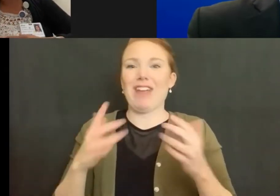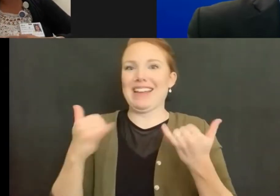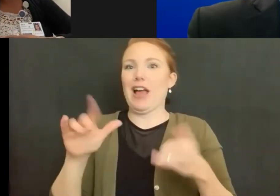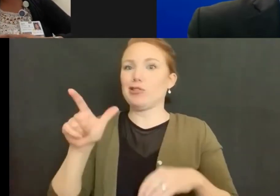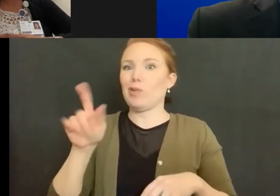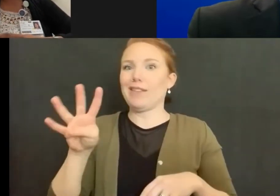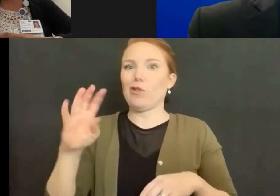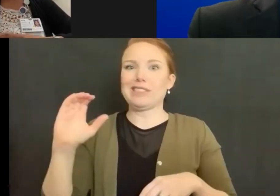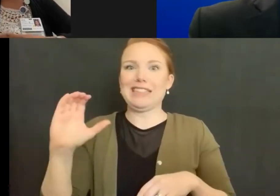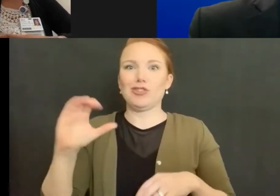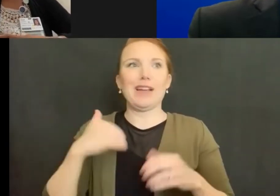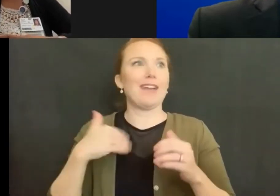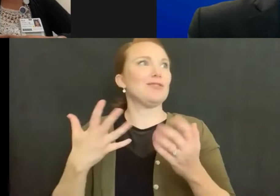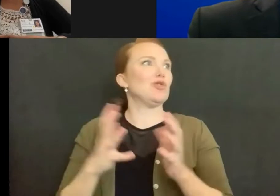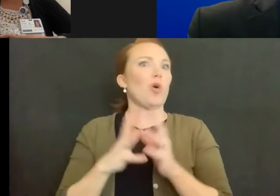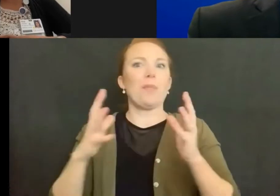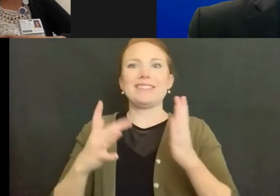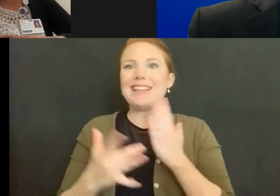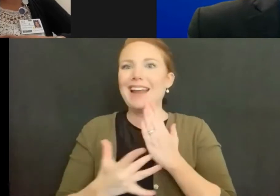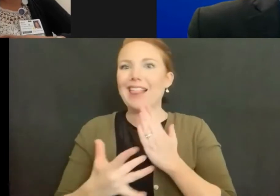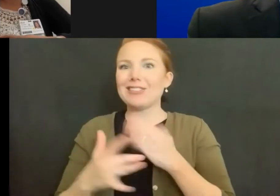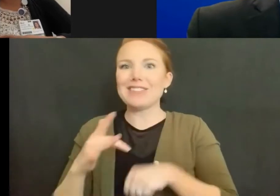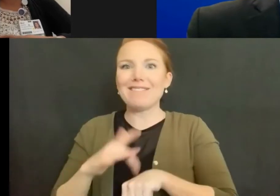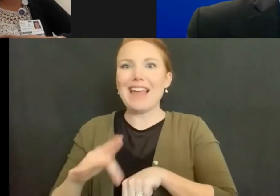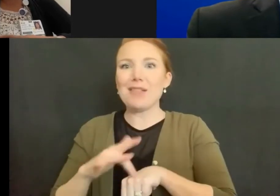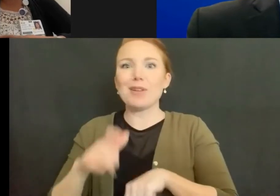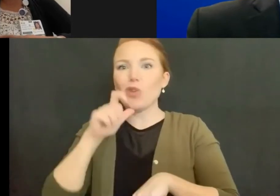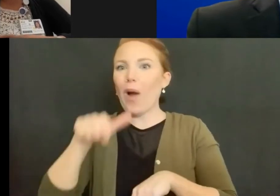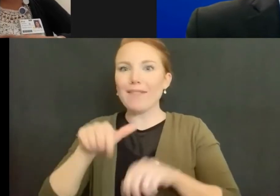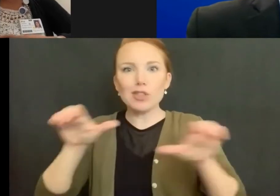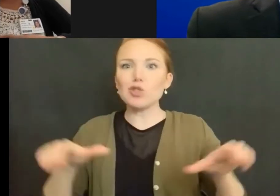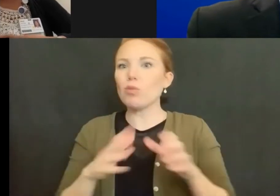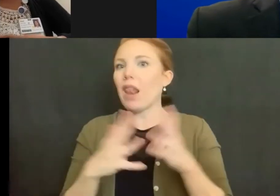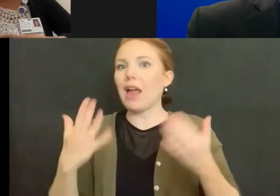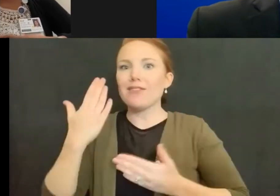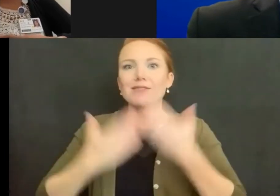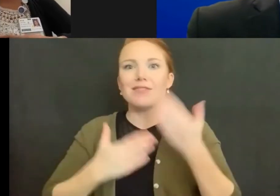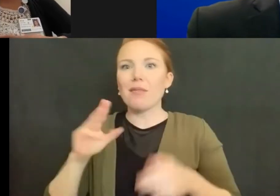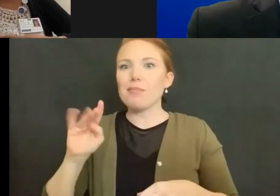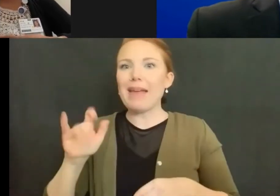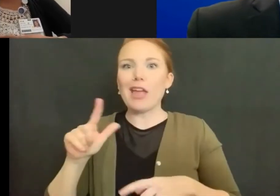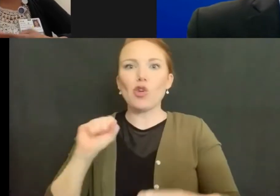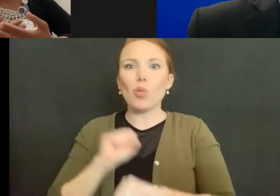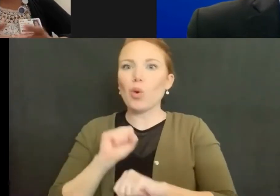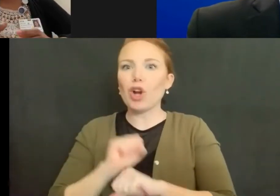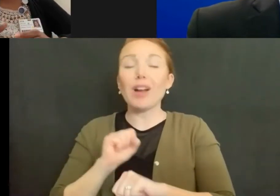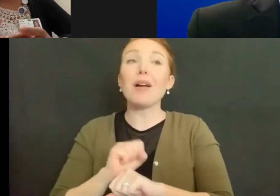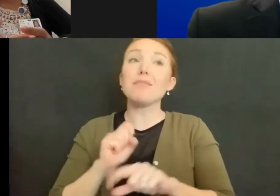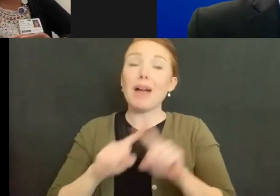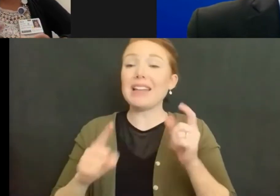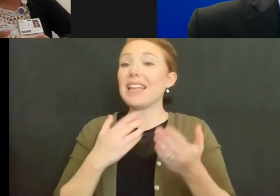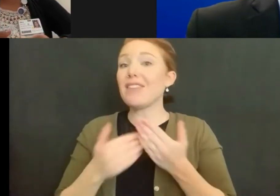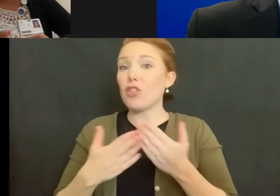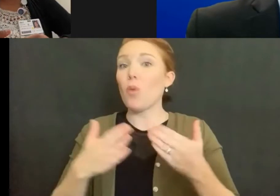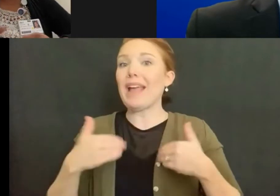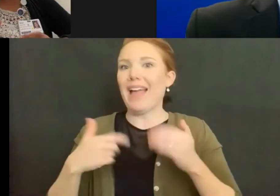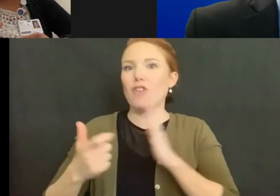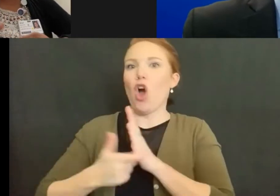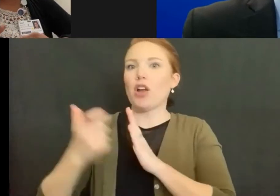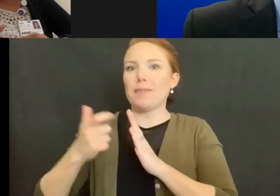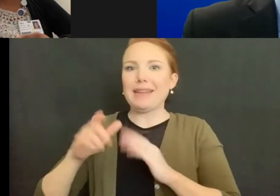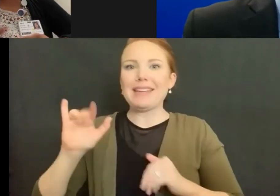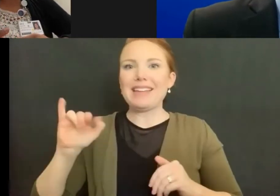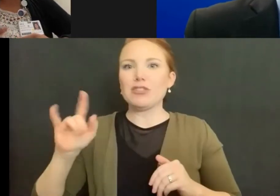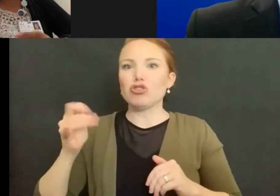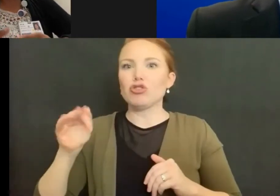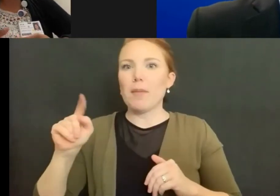of this technology and we don't have to do lots of manual work. But even though we have automated instrumentation who do